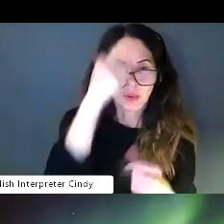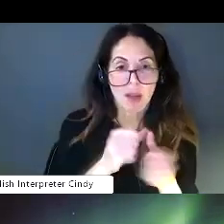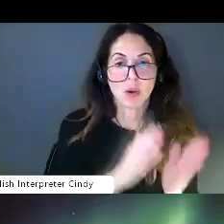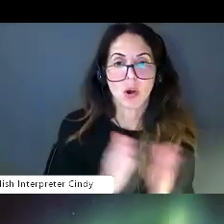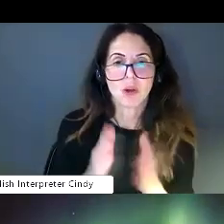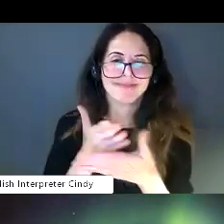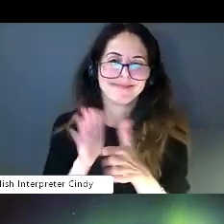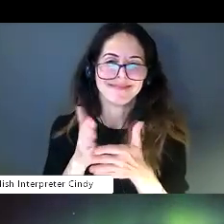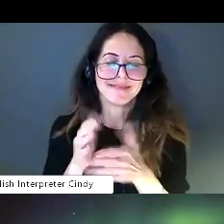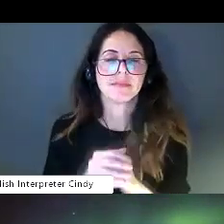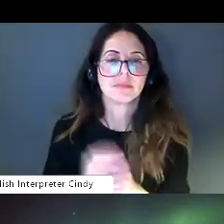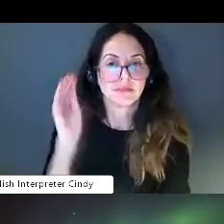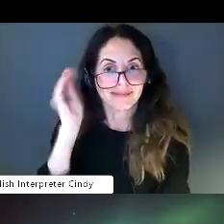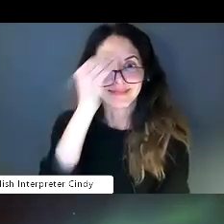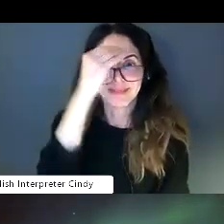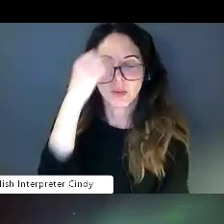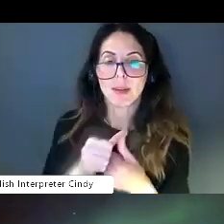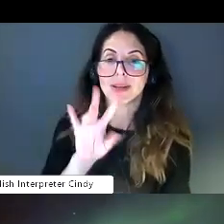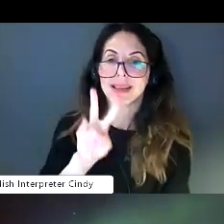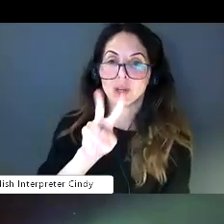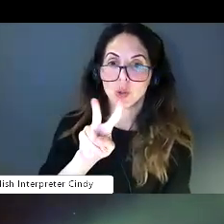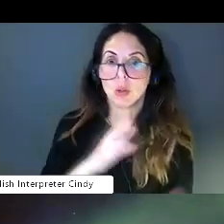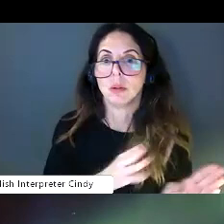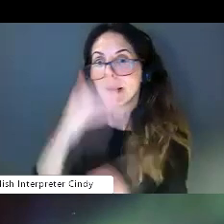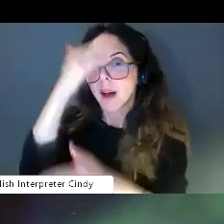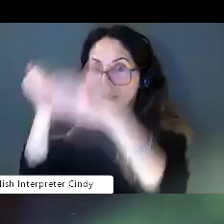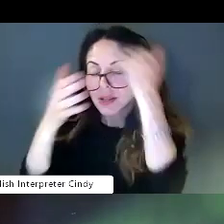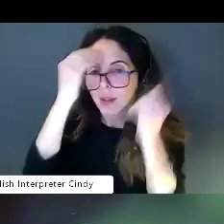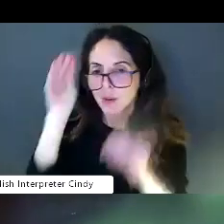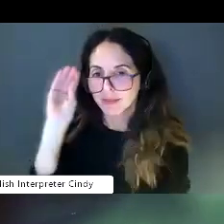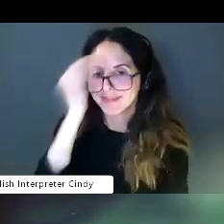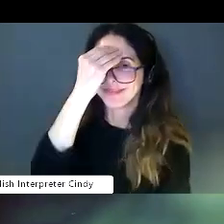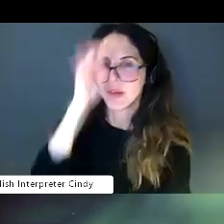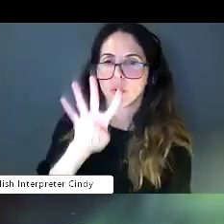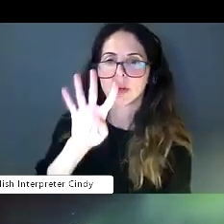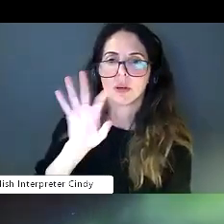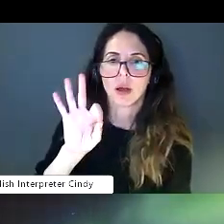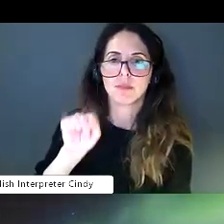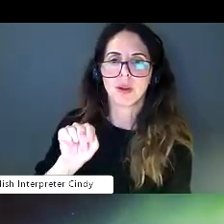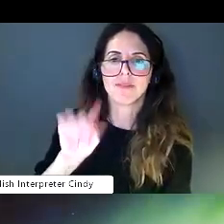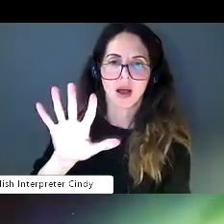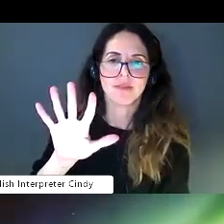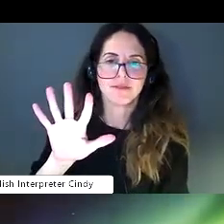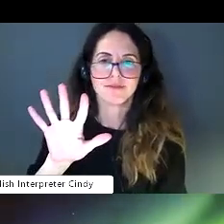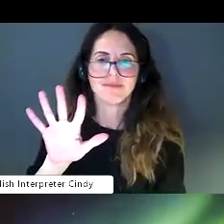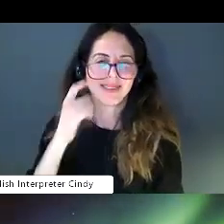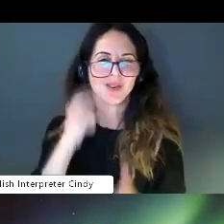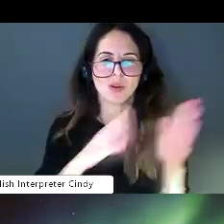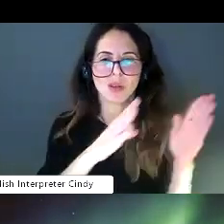cognitive impairment recalled 72 words, and those with Alzheimer's disease recalled 49.5 words. So you can see the